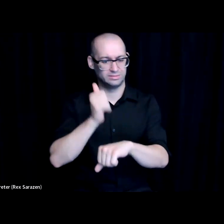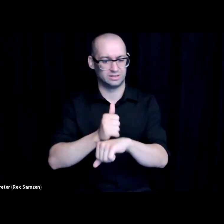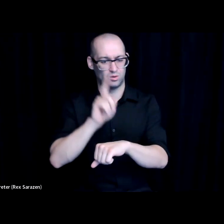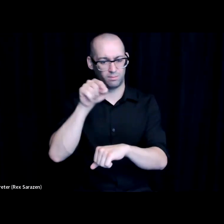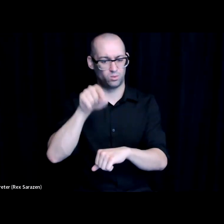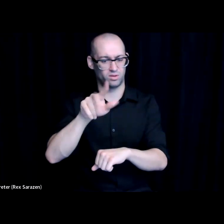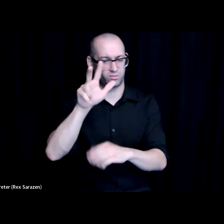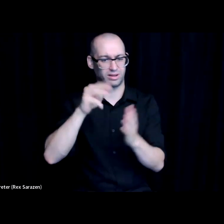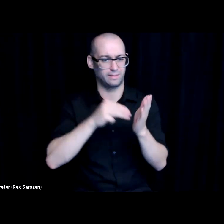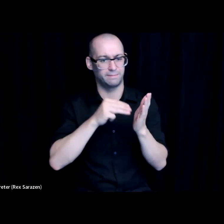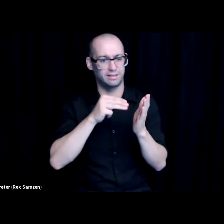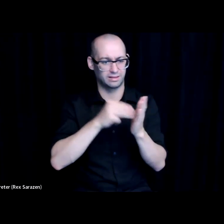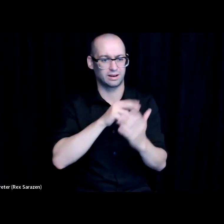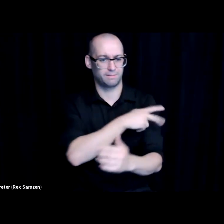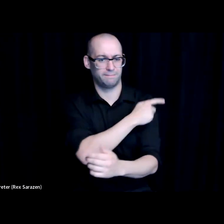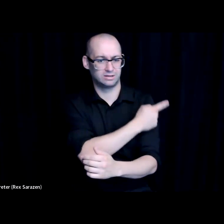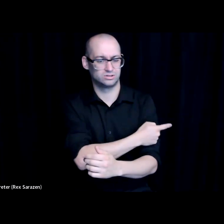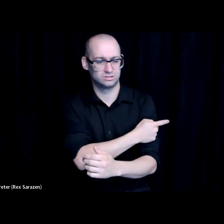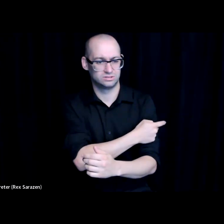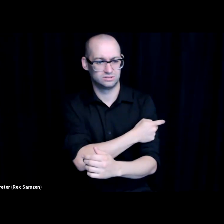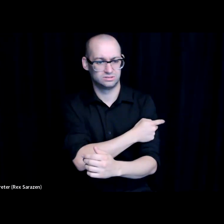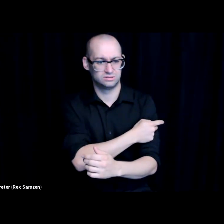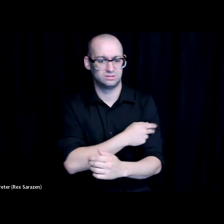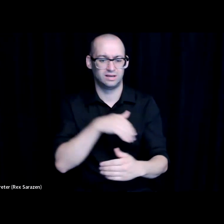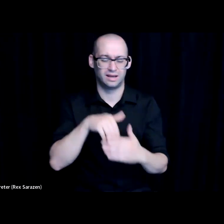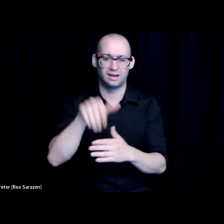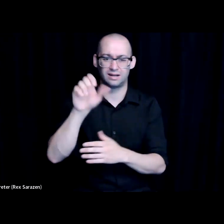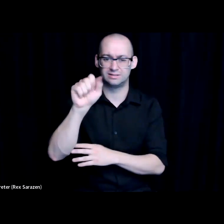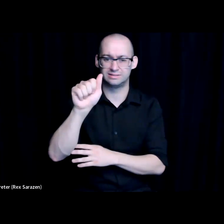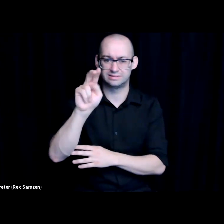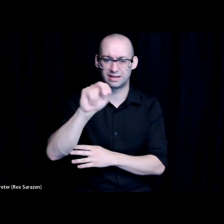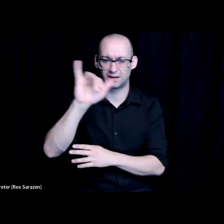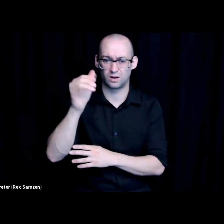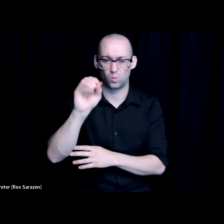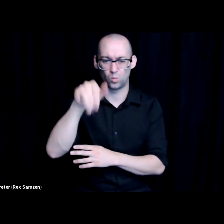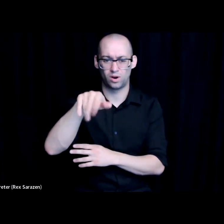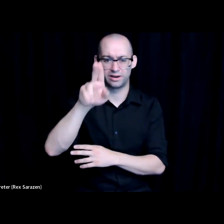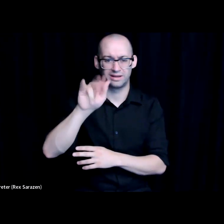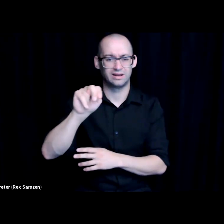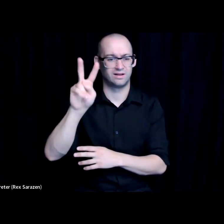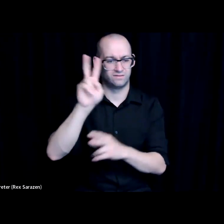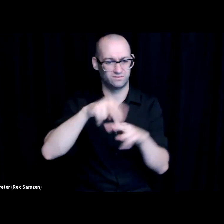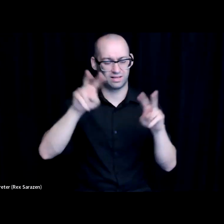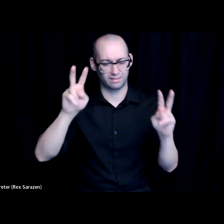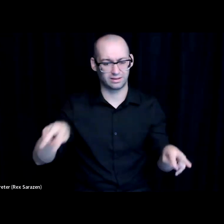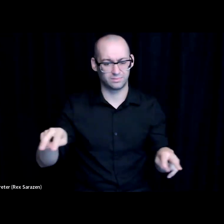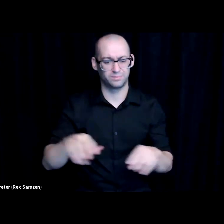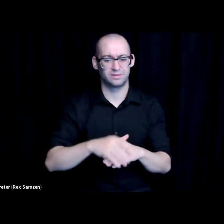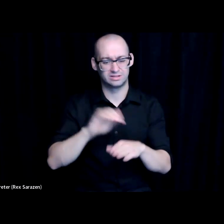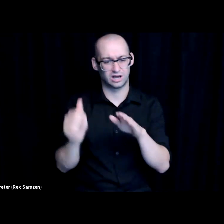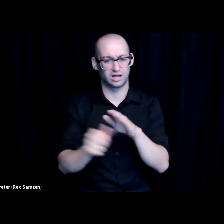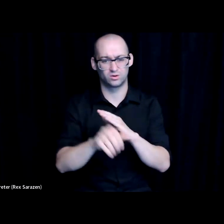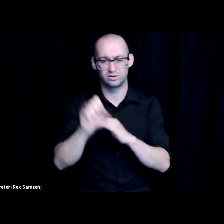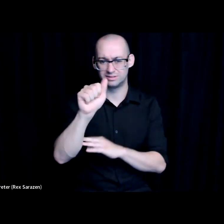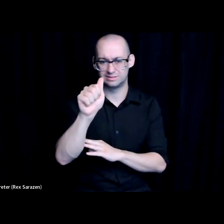million patients or kids in the San Joaquin Valley, as from Bakersfield, just under Sacramento